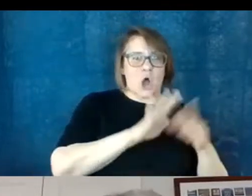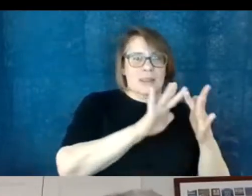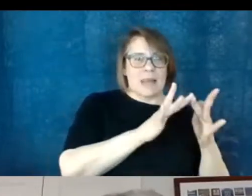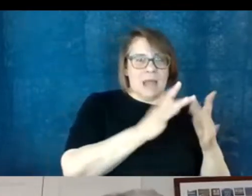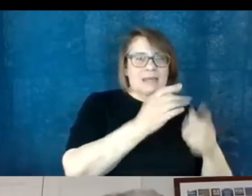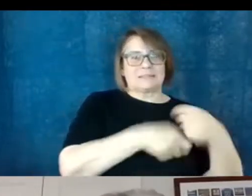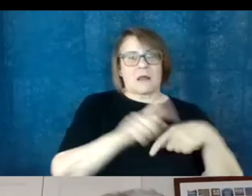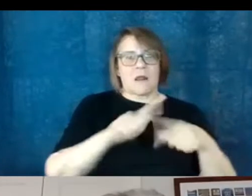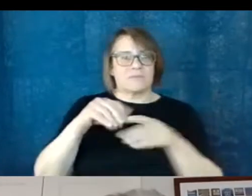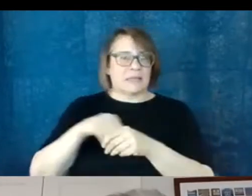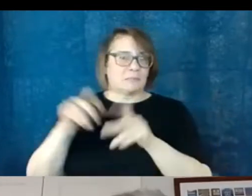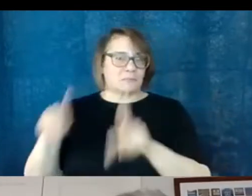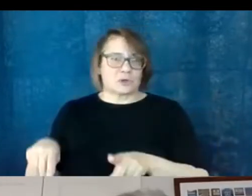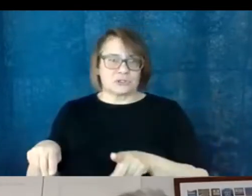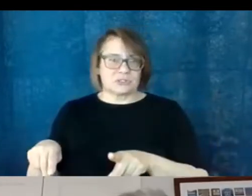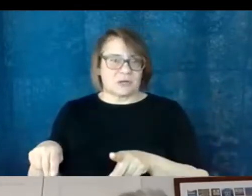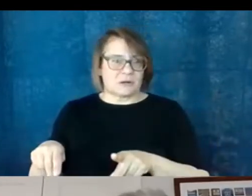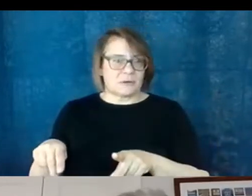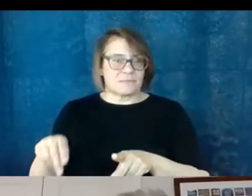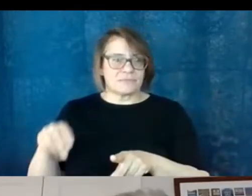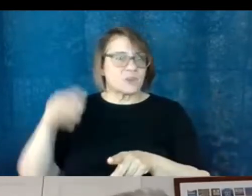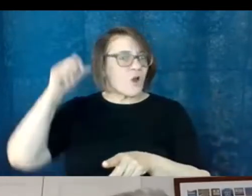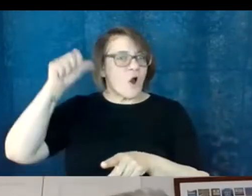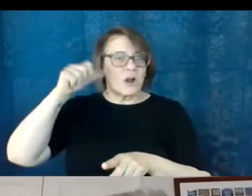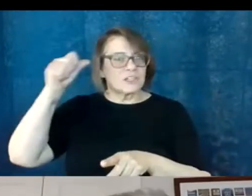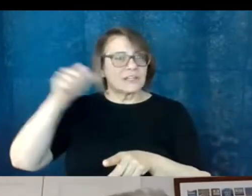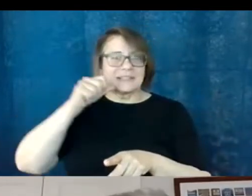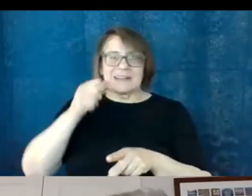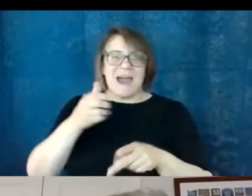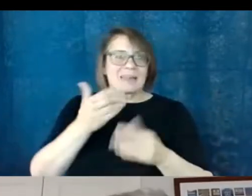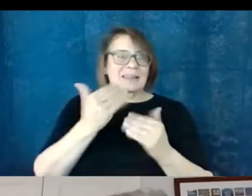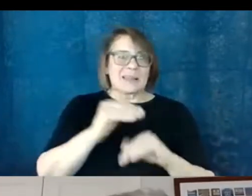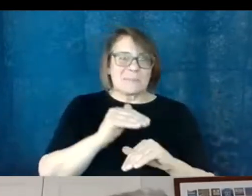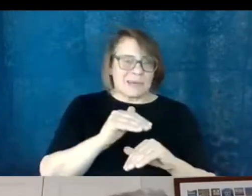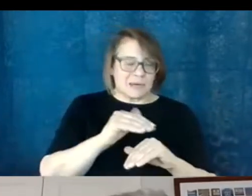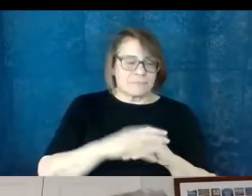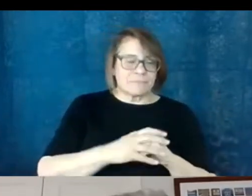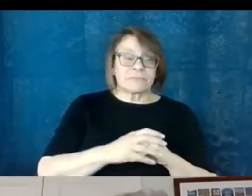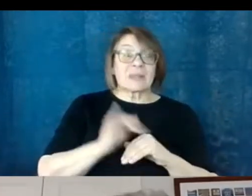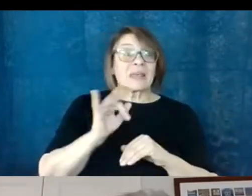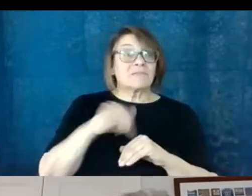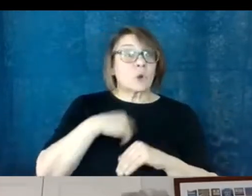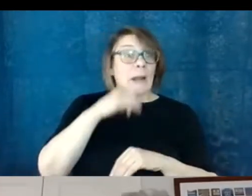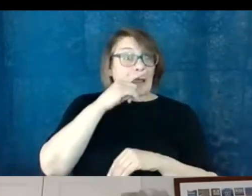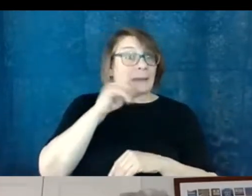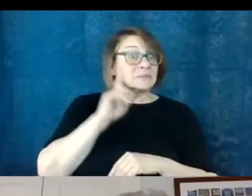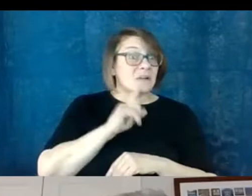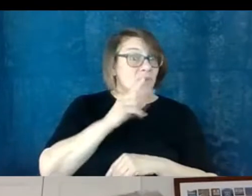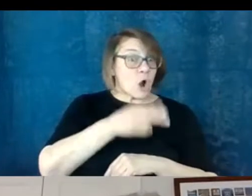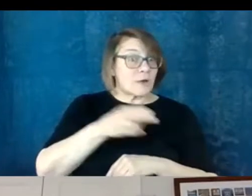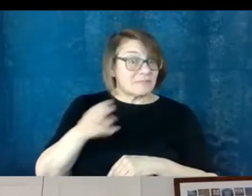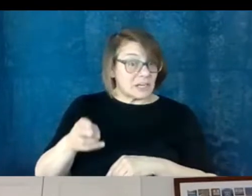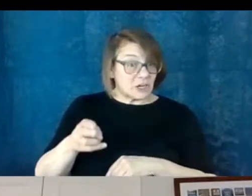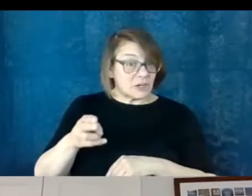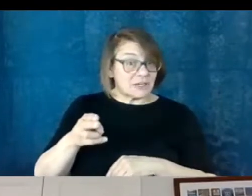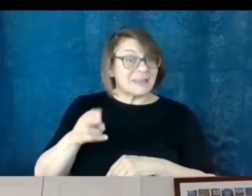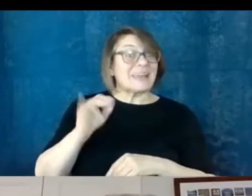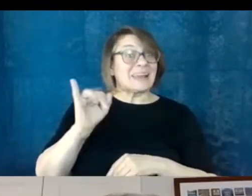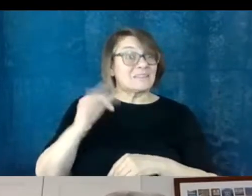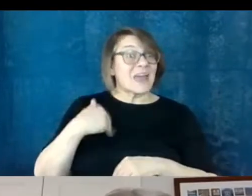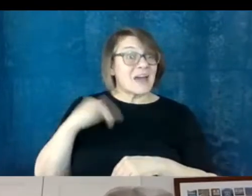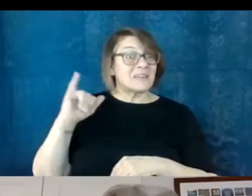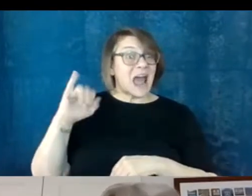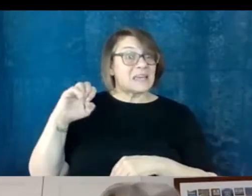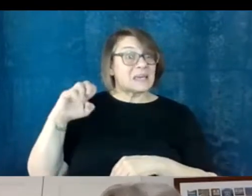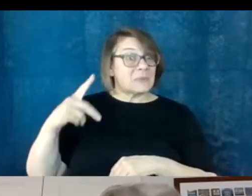in person. That's not a service that is limited to in-person classes. If your child is deaf or hard of hearing, they're on an IEP or a